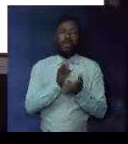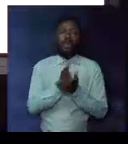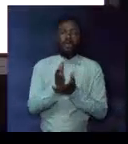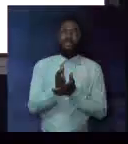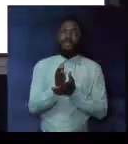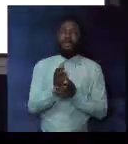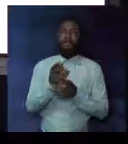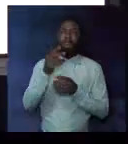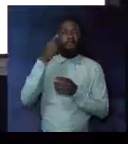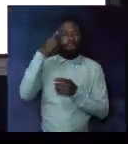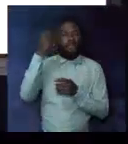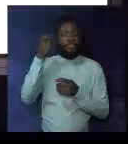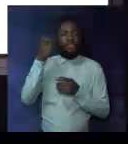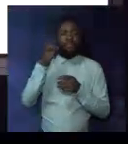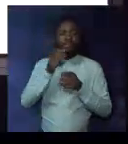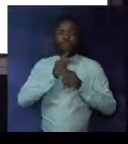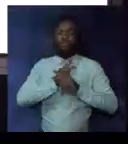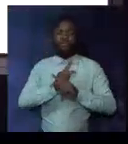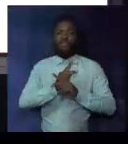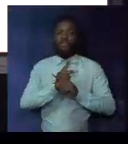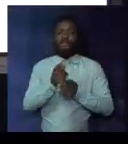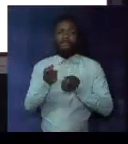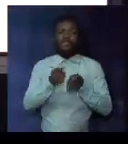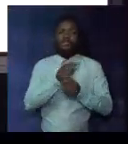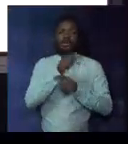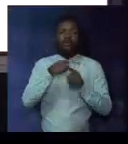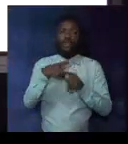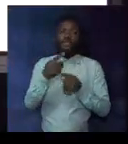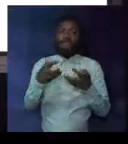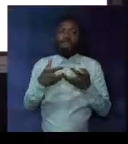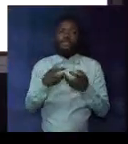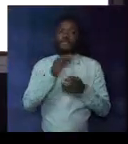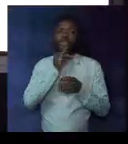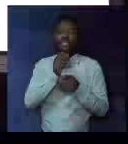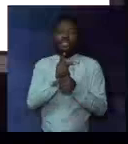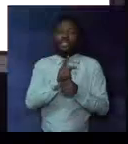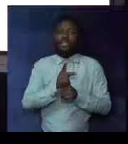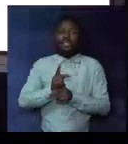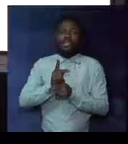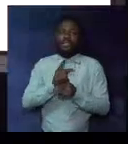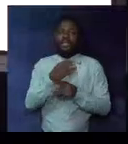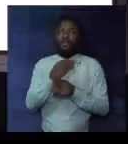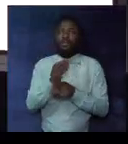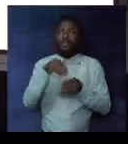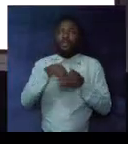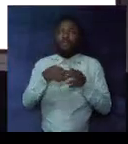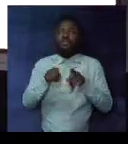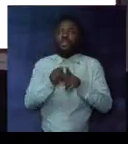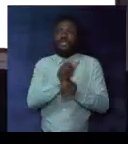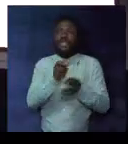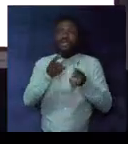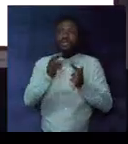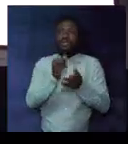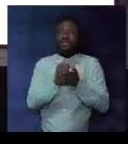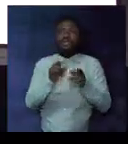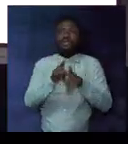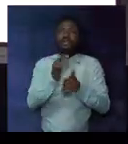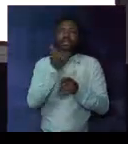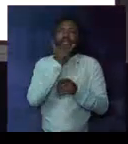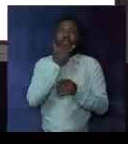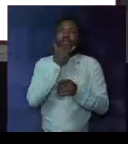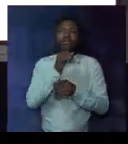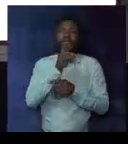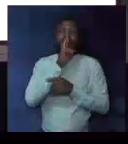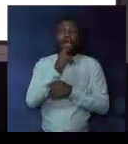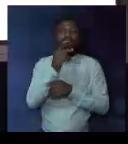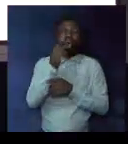corrective maintenance. Predictive preventive maintenance, when a machine is taken care of in such a way that